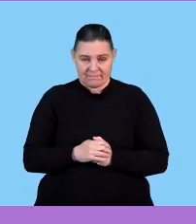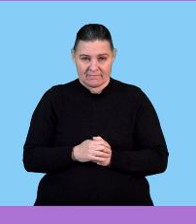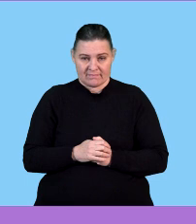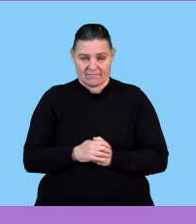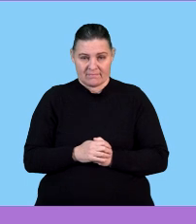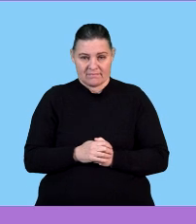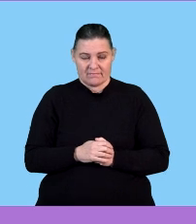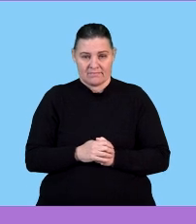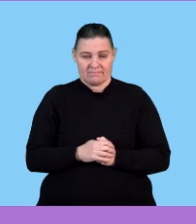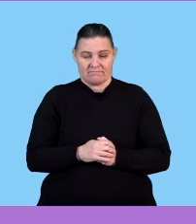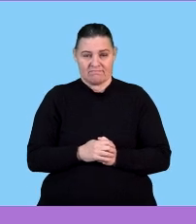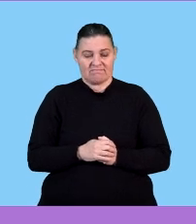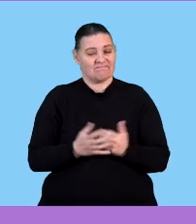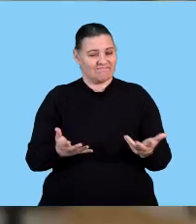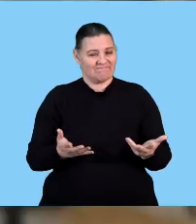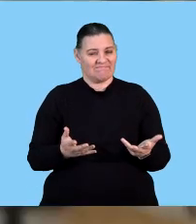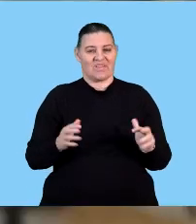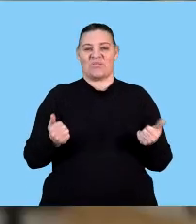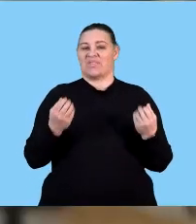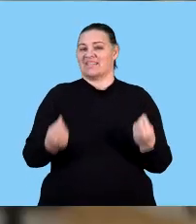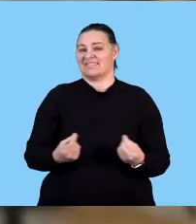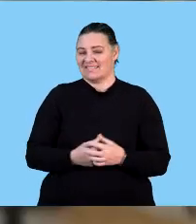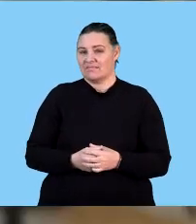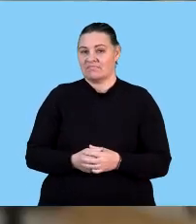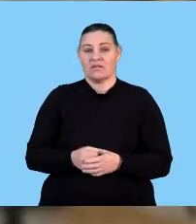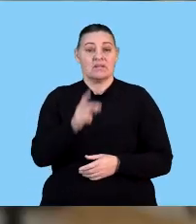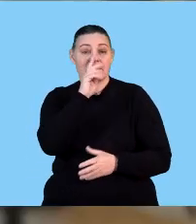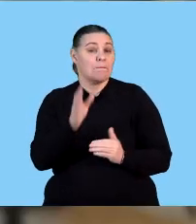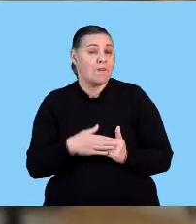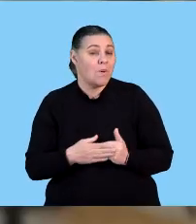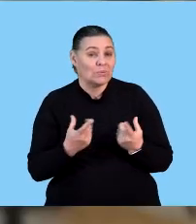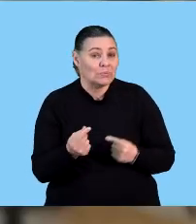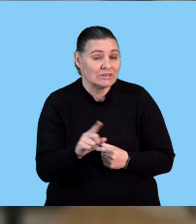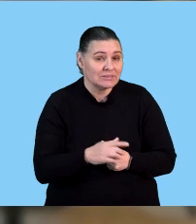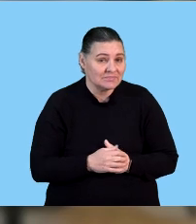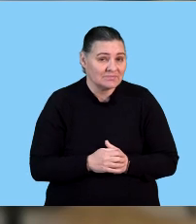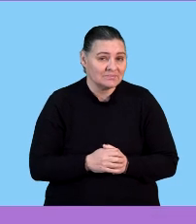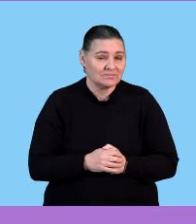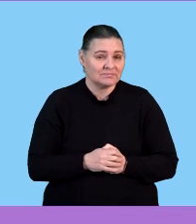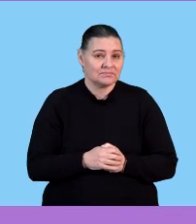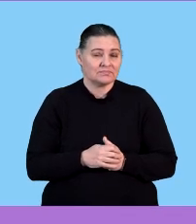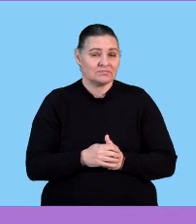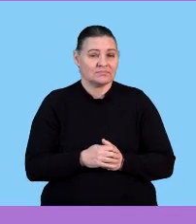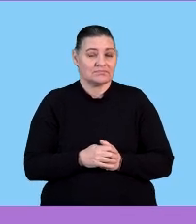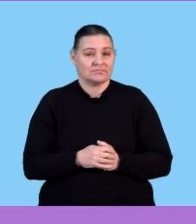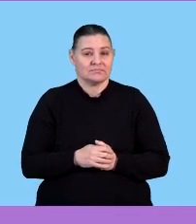put that up there. There we go. Great stuff. All right, let's see what else we've got to do.